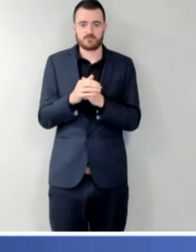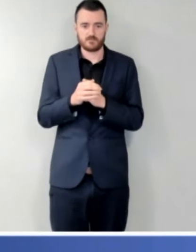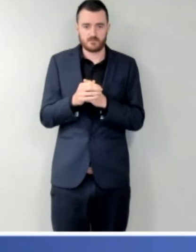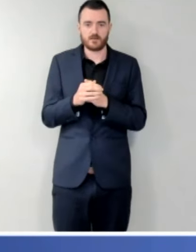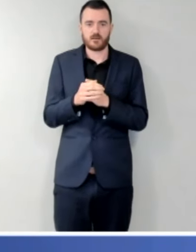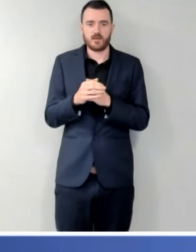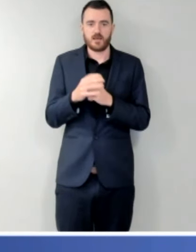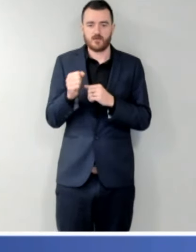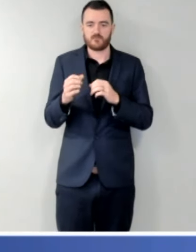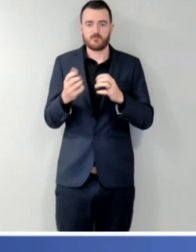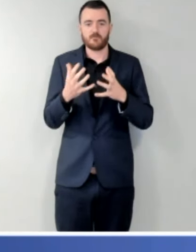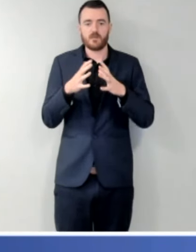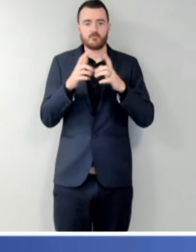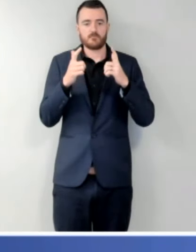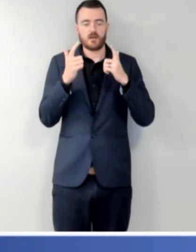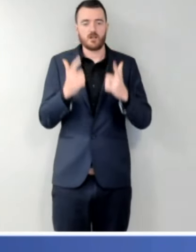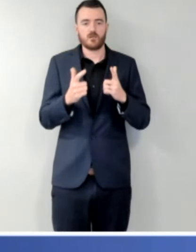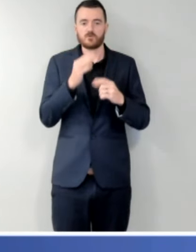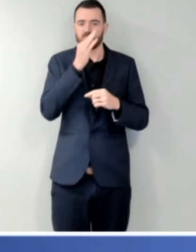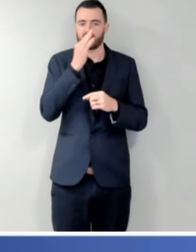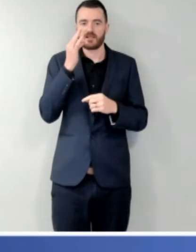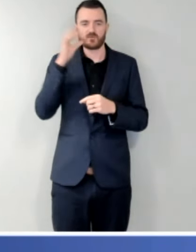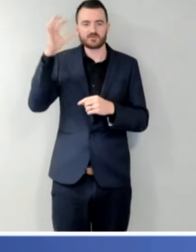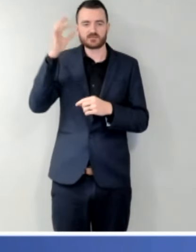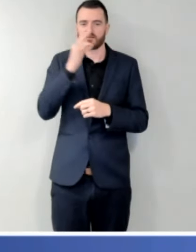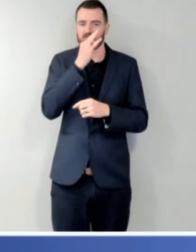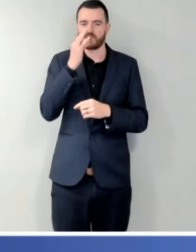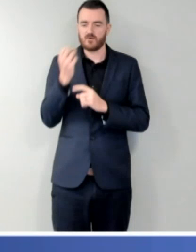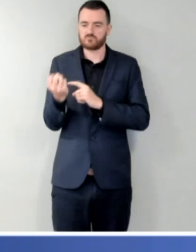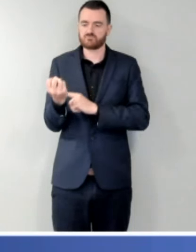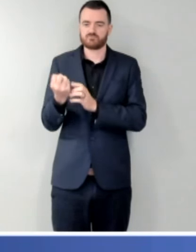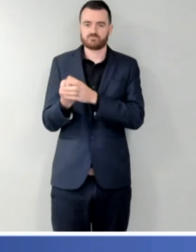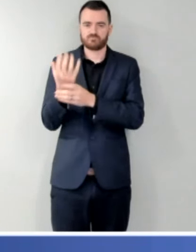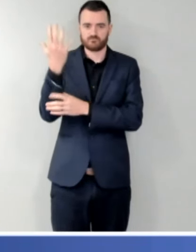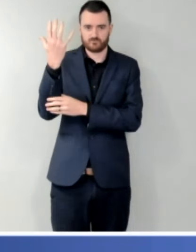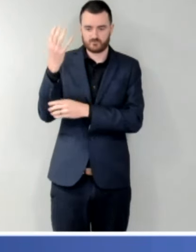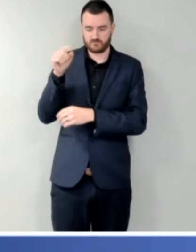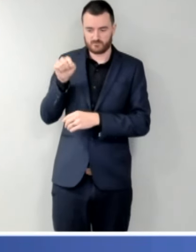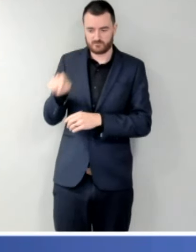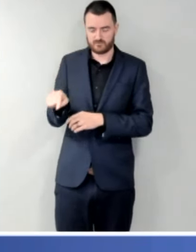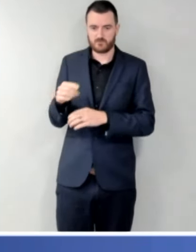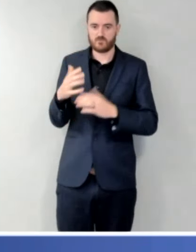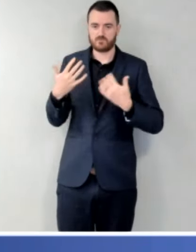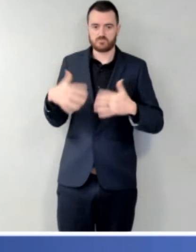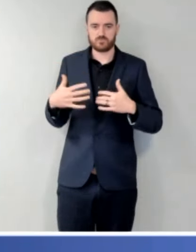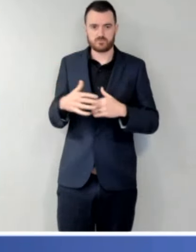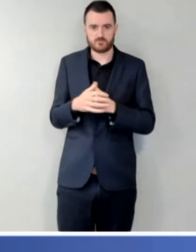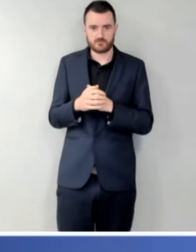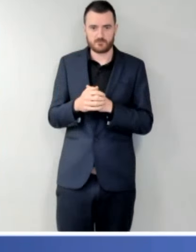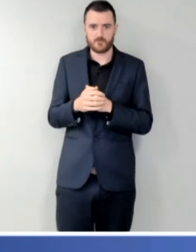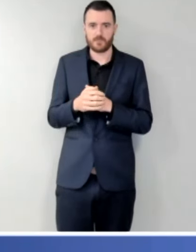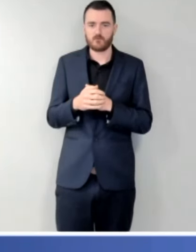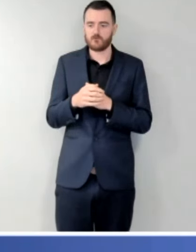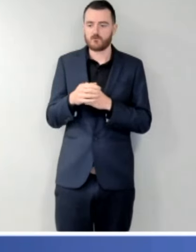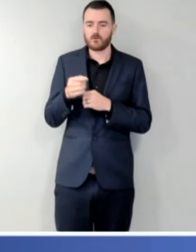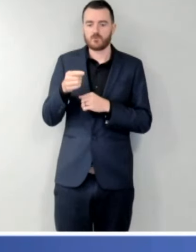tall sunflowers surrounded by what occurs after such evil. For those on the ground,